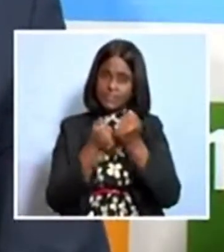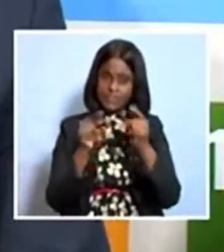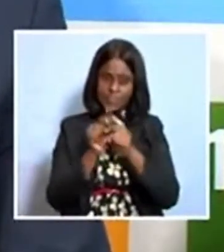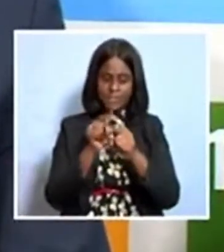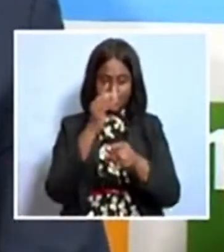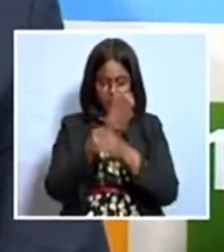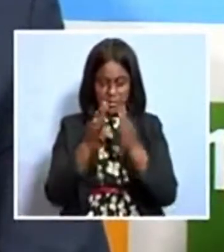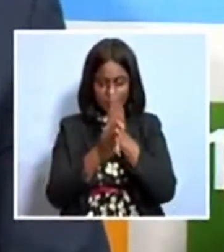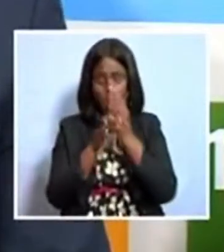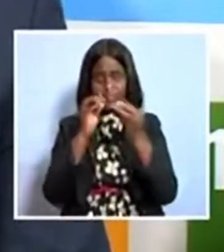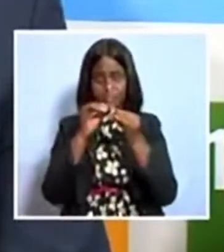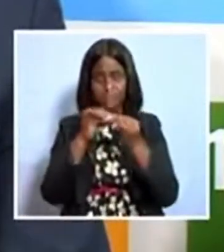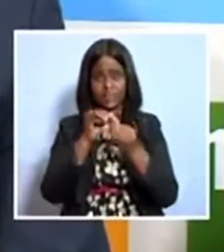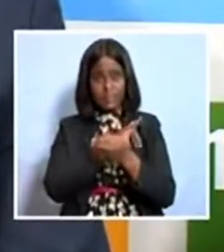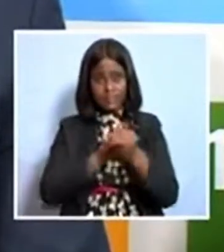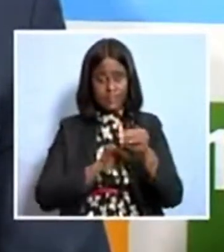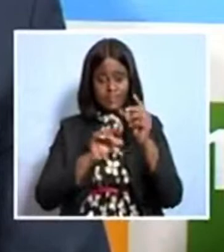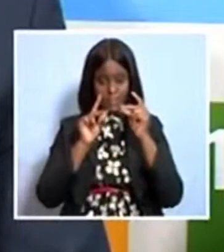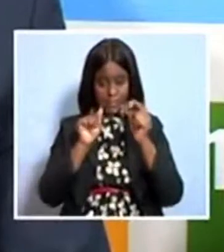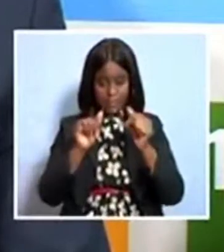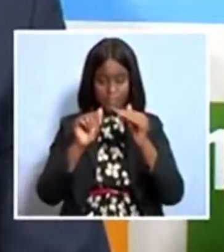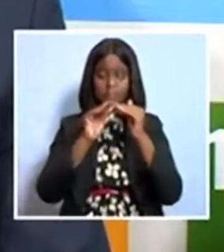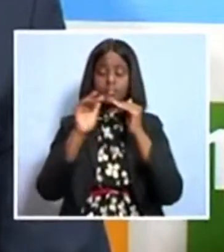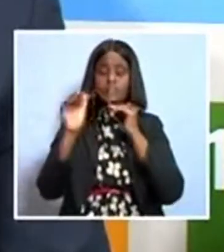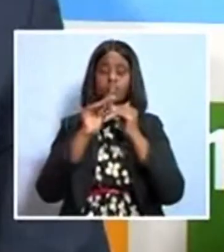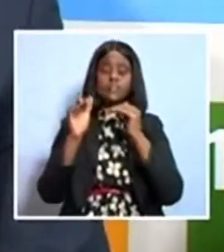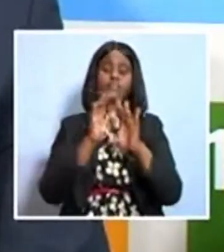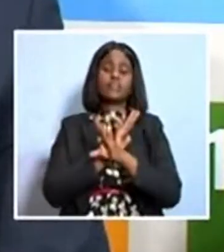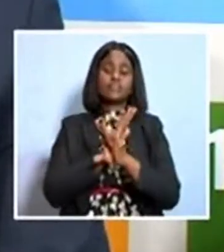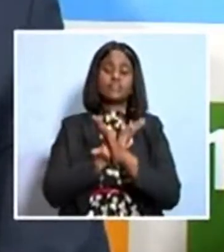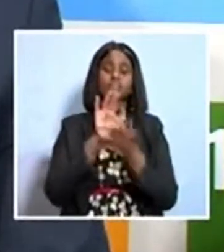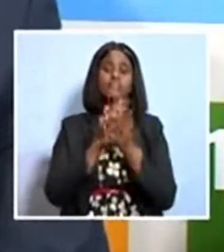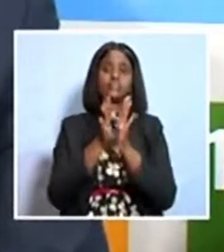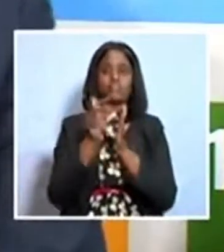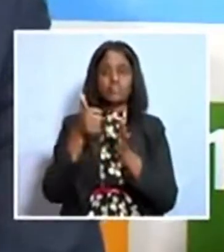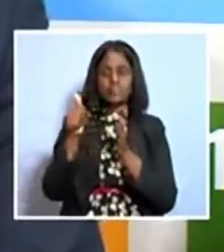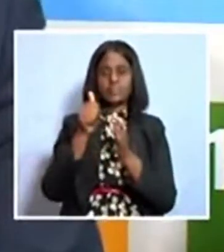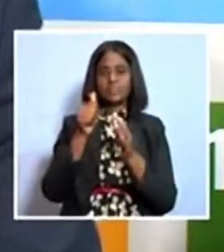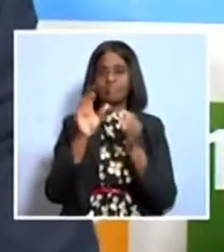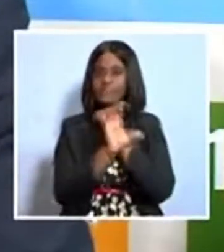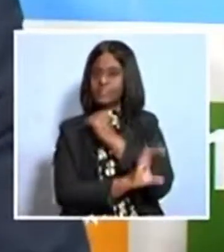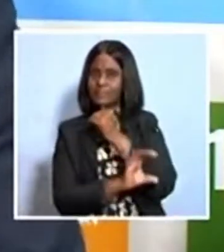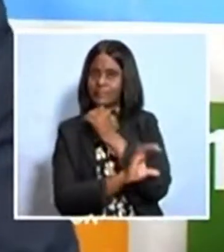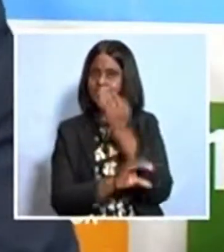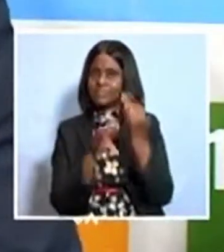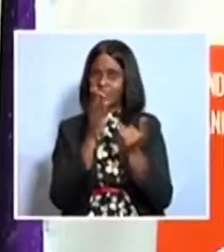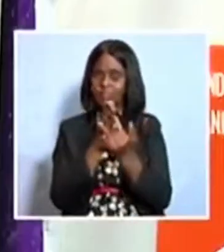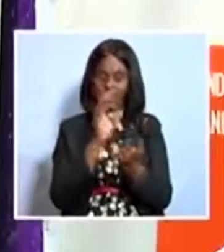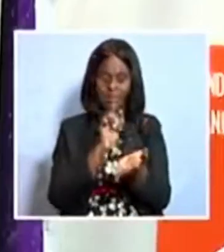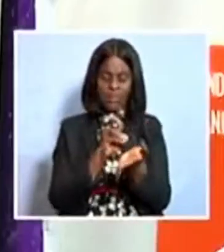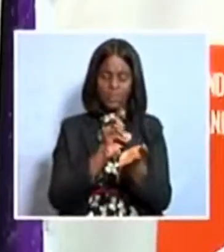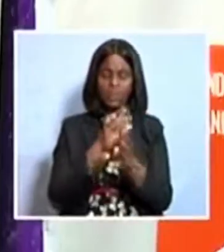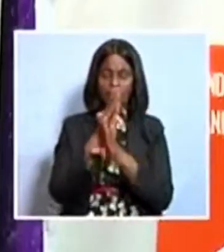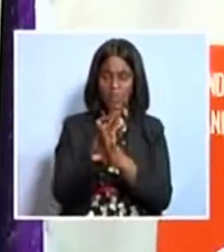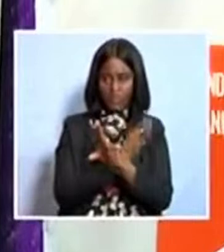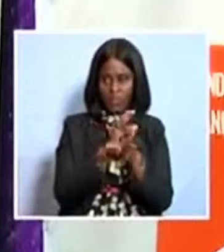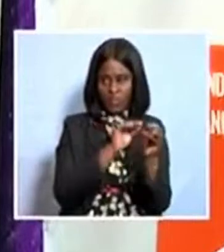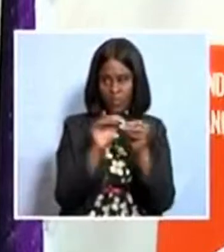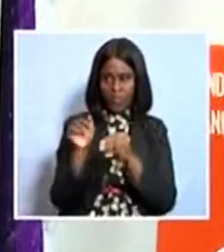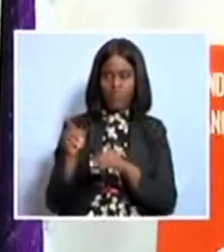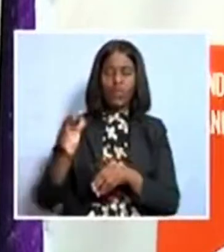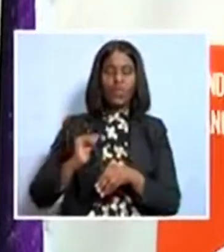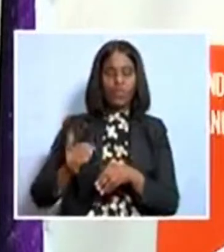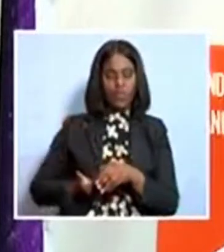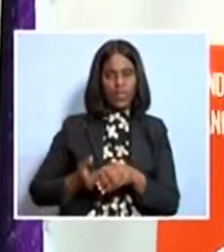more industries to get to a level where Zambia should be in terms of a middle-income country. Doc, before I move on to Samantha, what